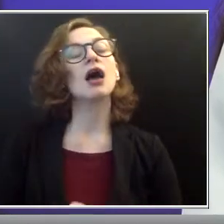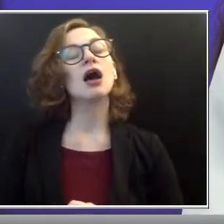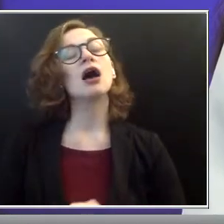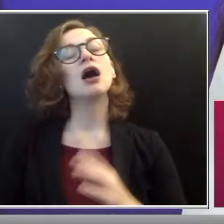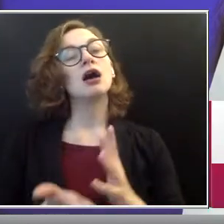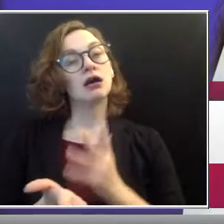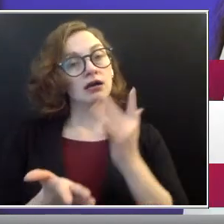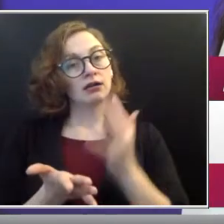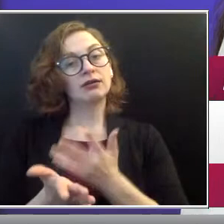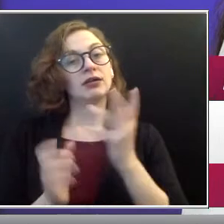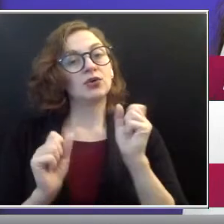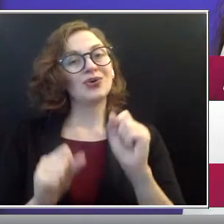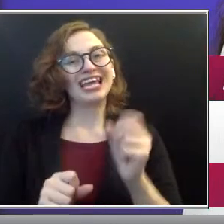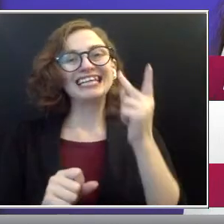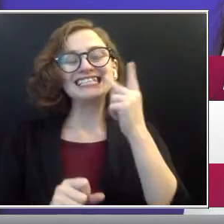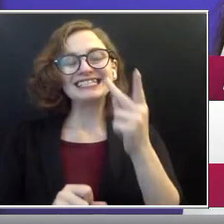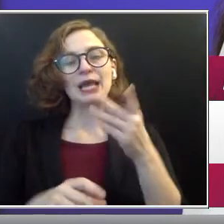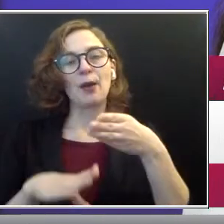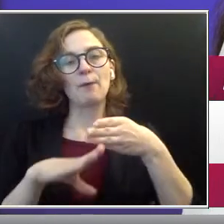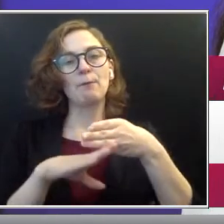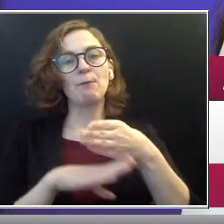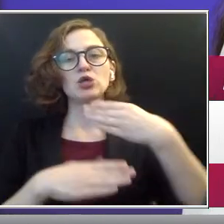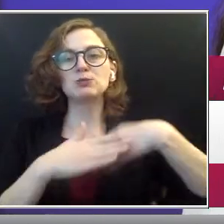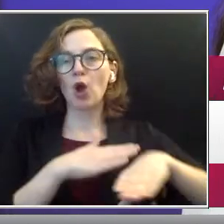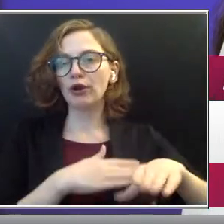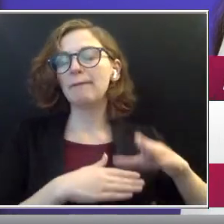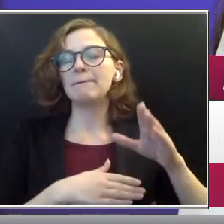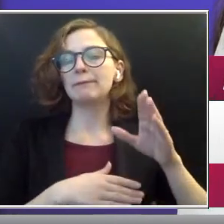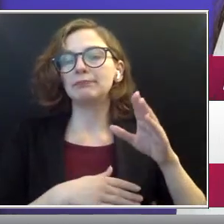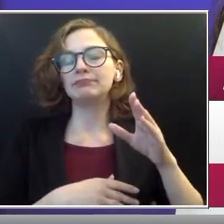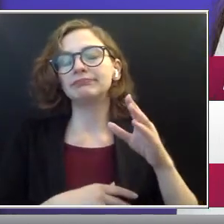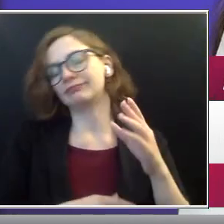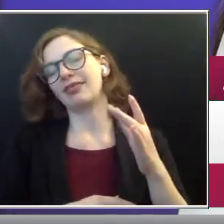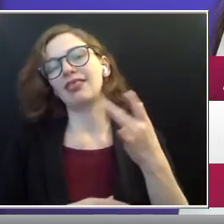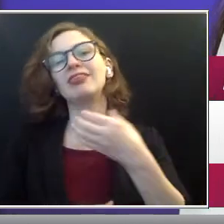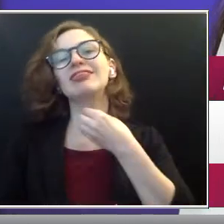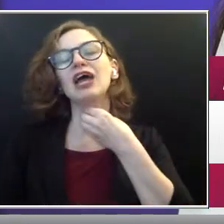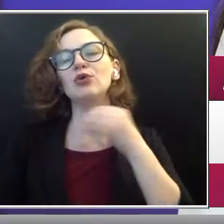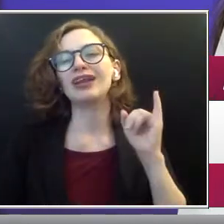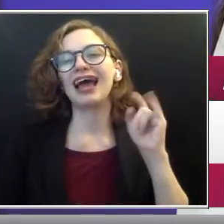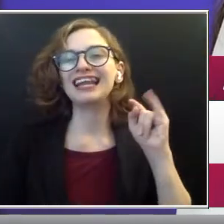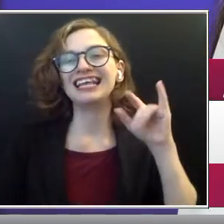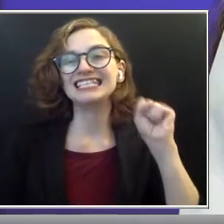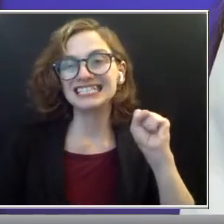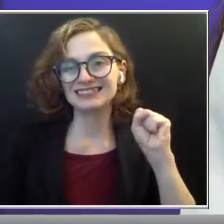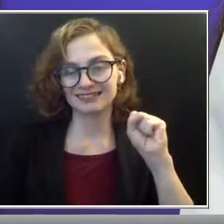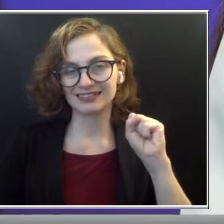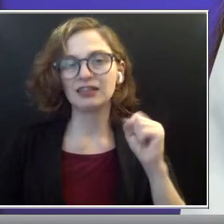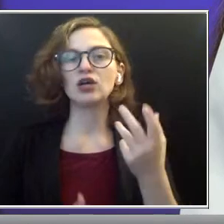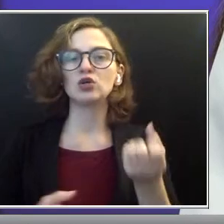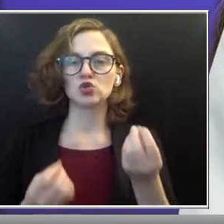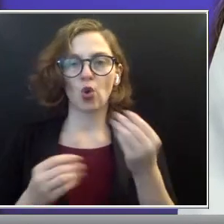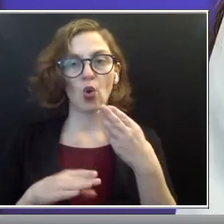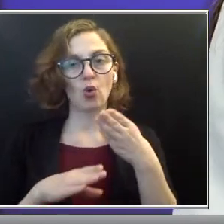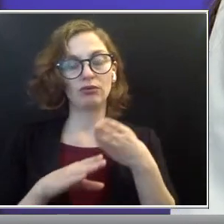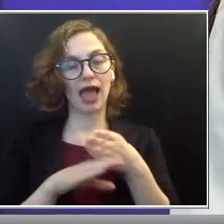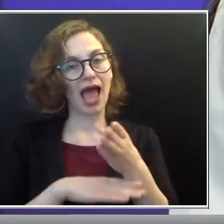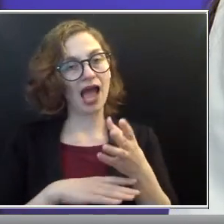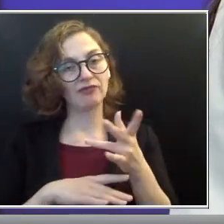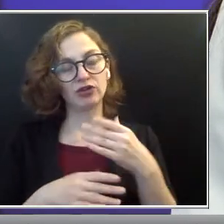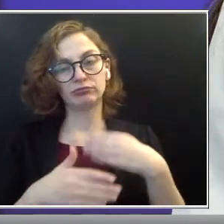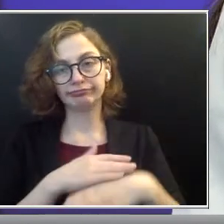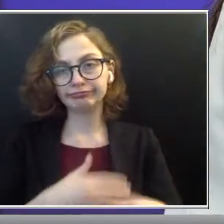postpartum thyroiditis. So following pregnancy, we can have a fluctuation of thyroid hormone status, initially hyperthyroidism and